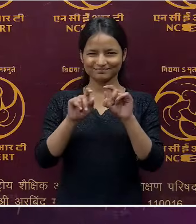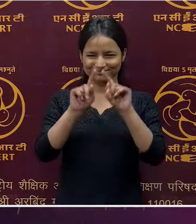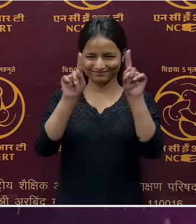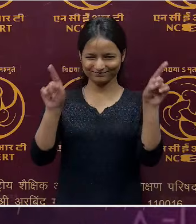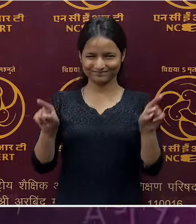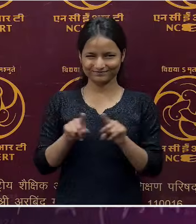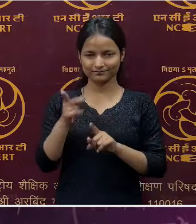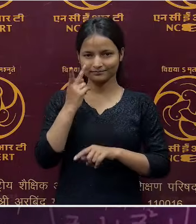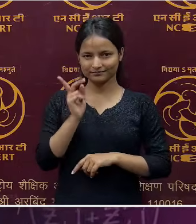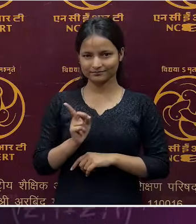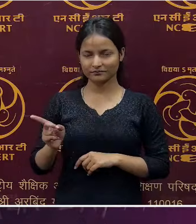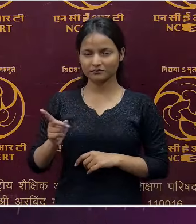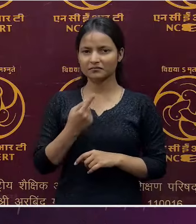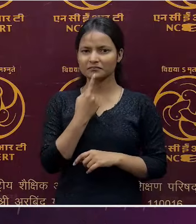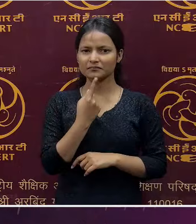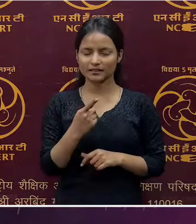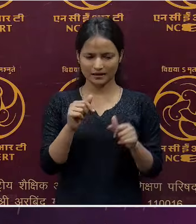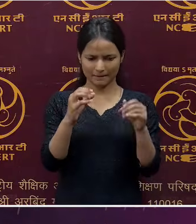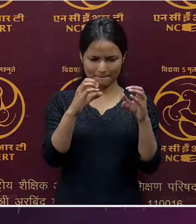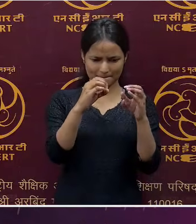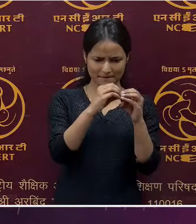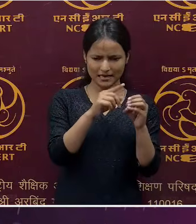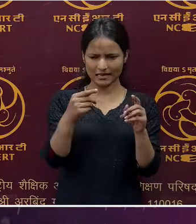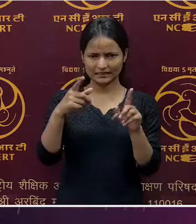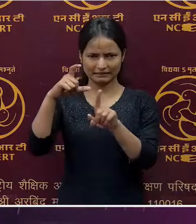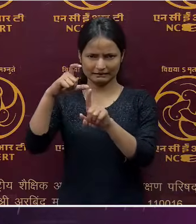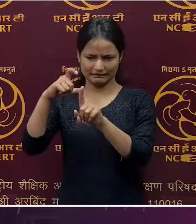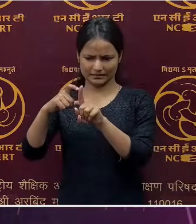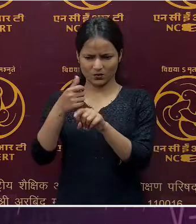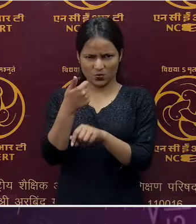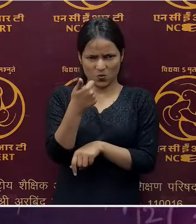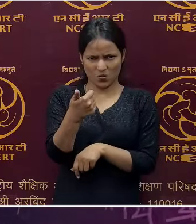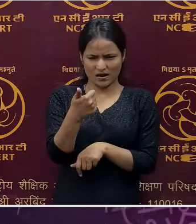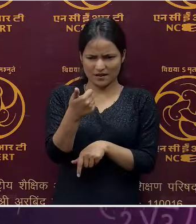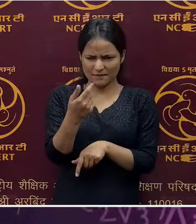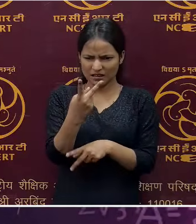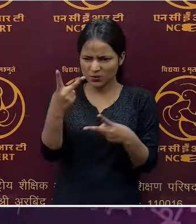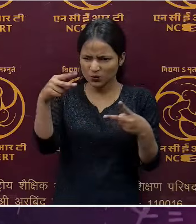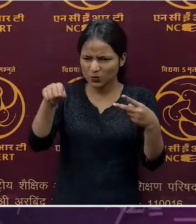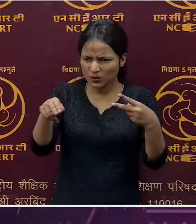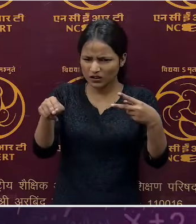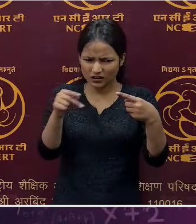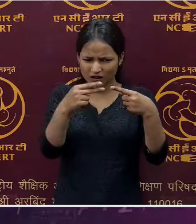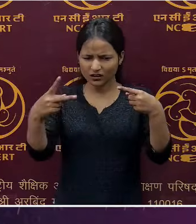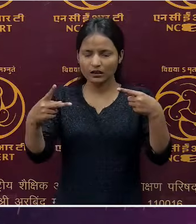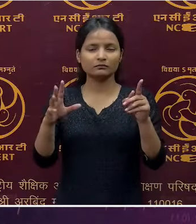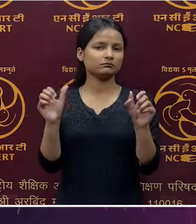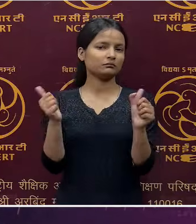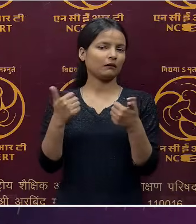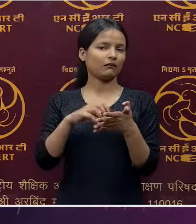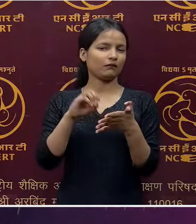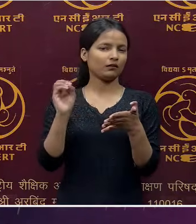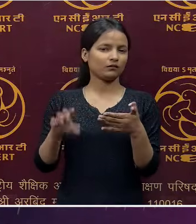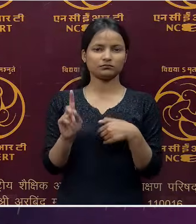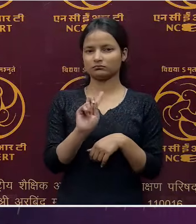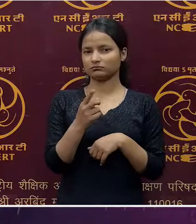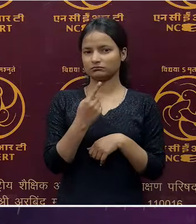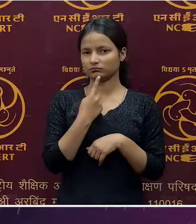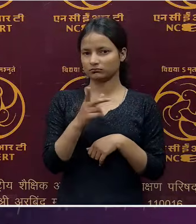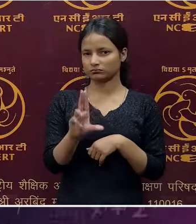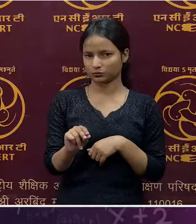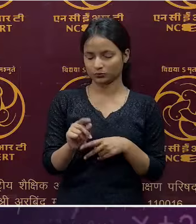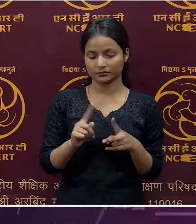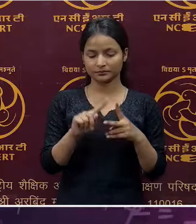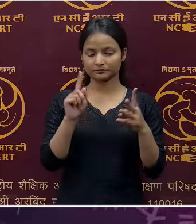is associated with B, M and D. So also this is not an example of function. In option C, E is related to